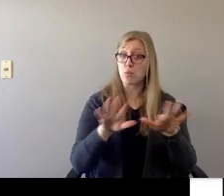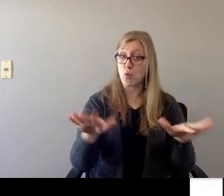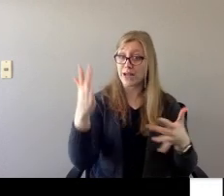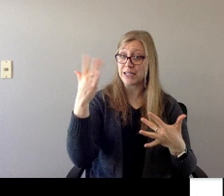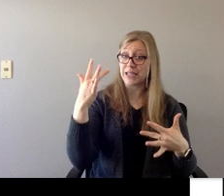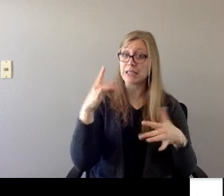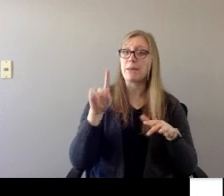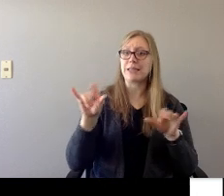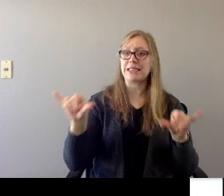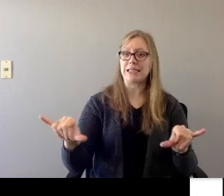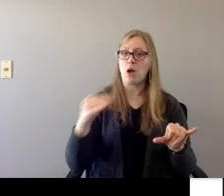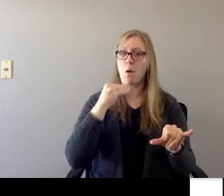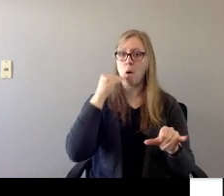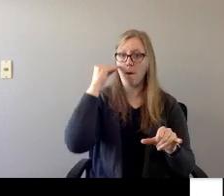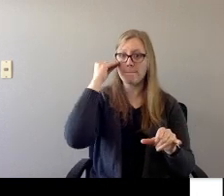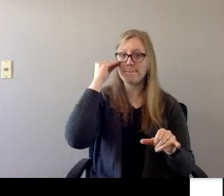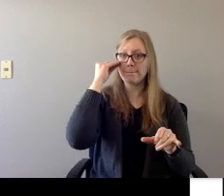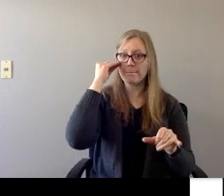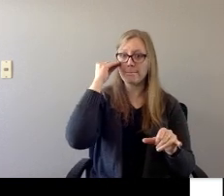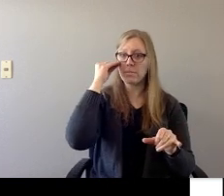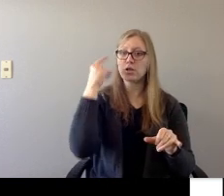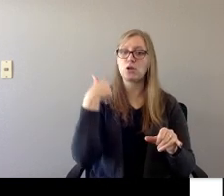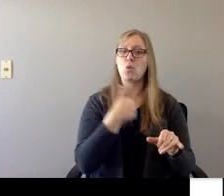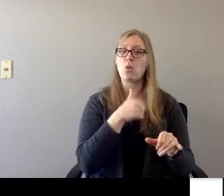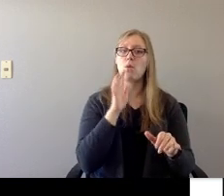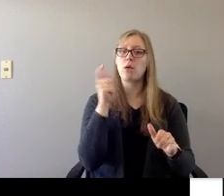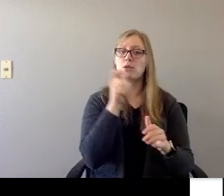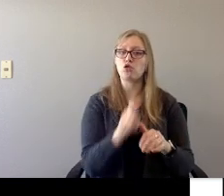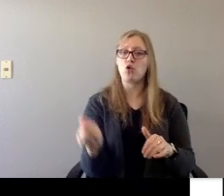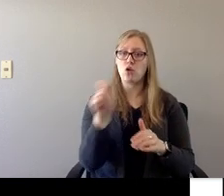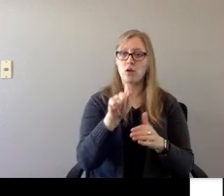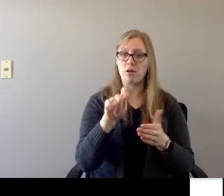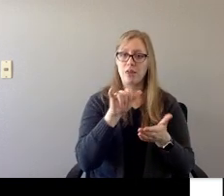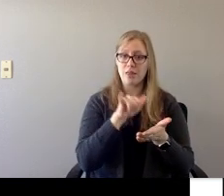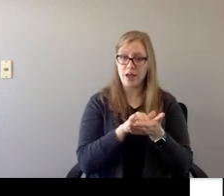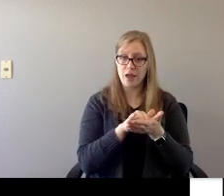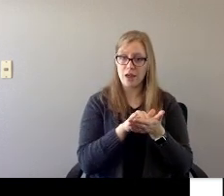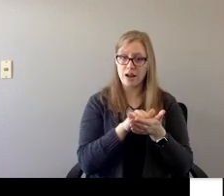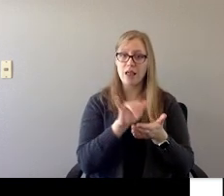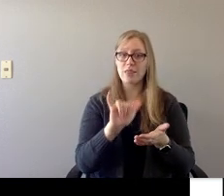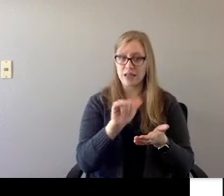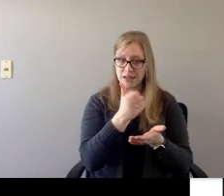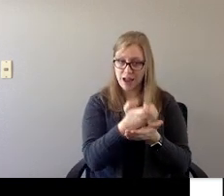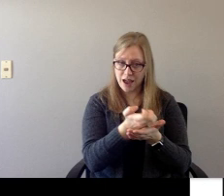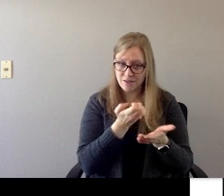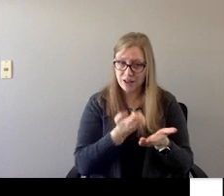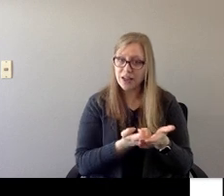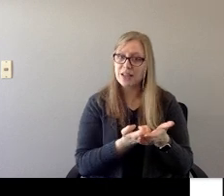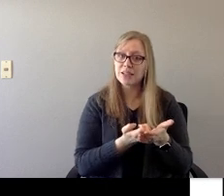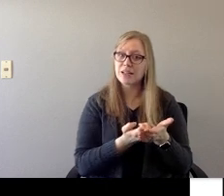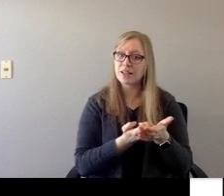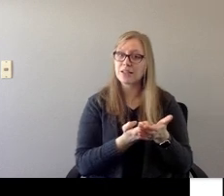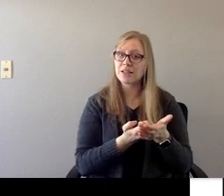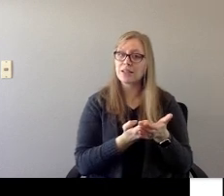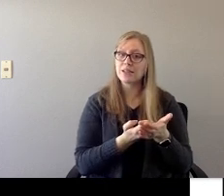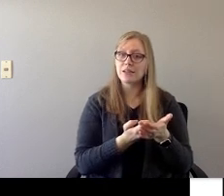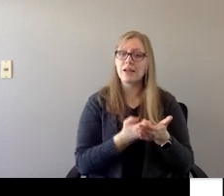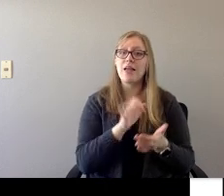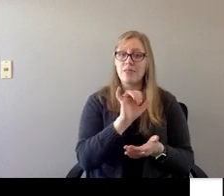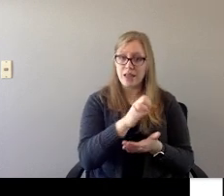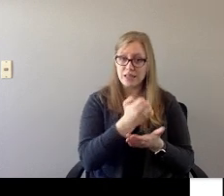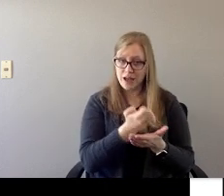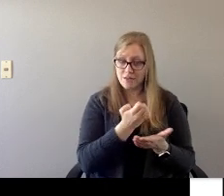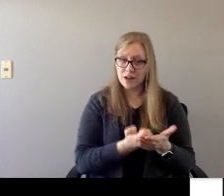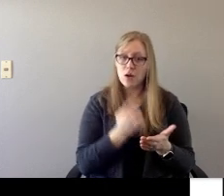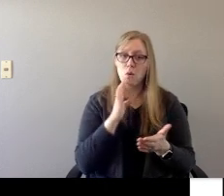we're going to go ahead and circle that because that's evidence, a reason and evidence that supports the claim. Now, I